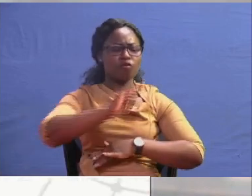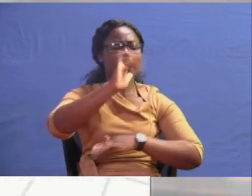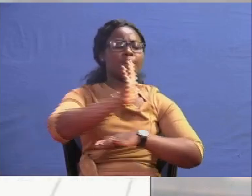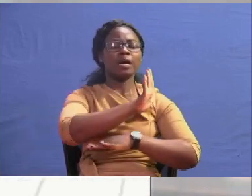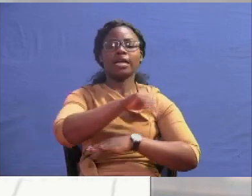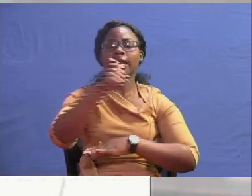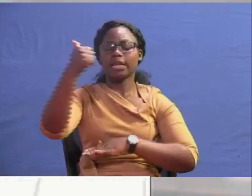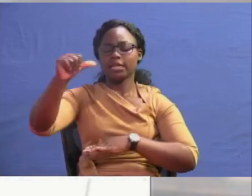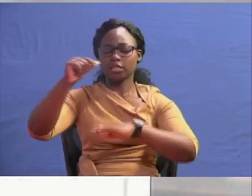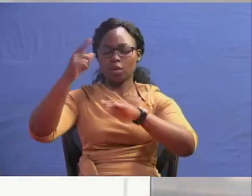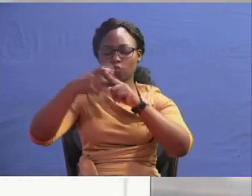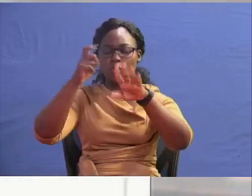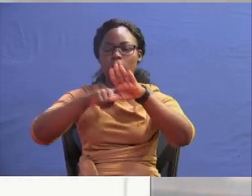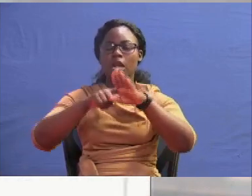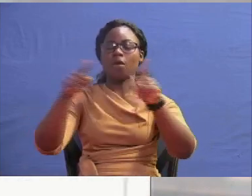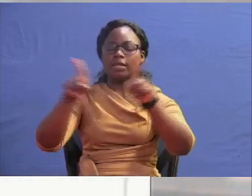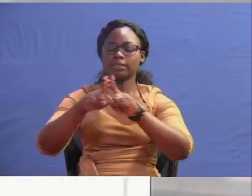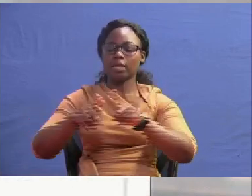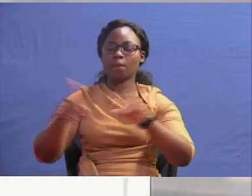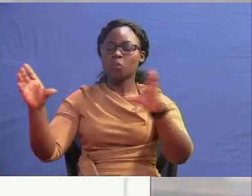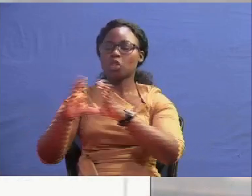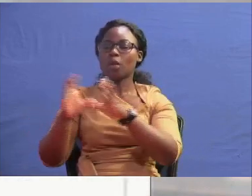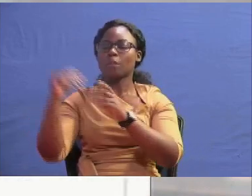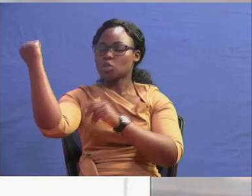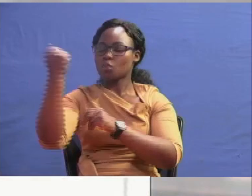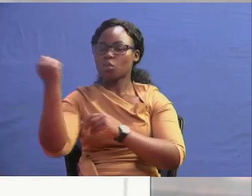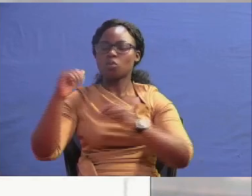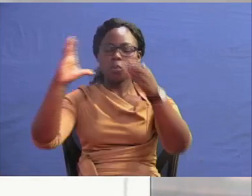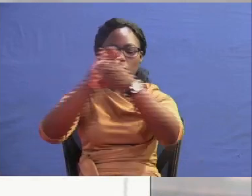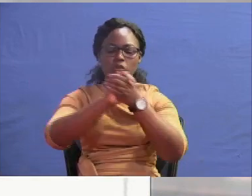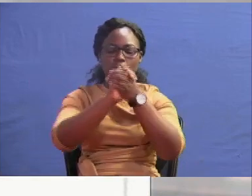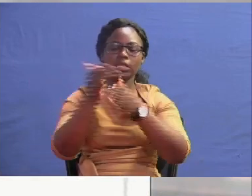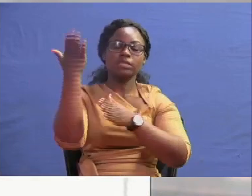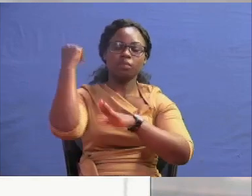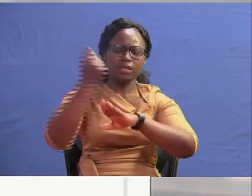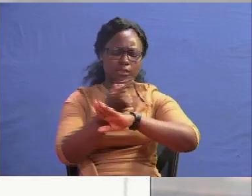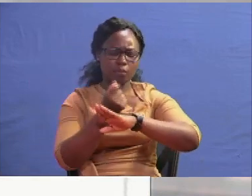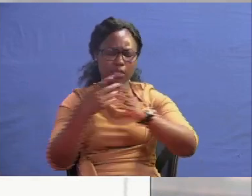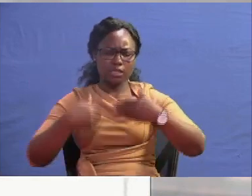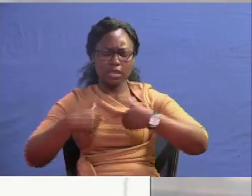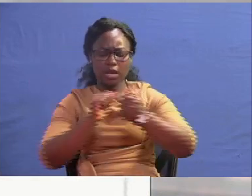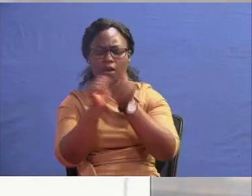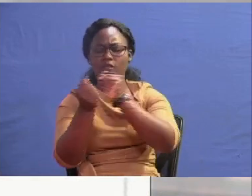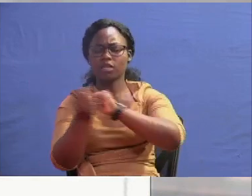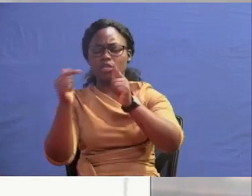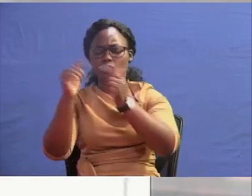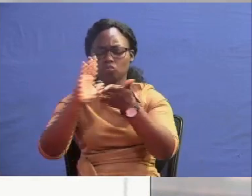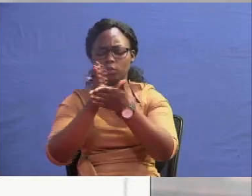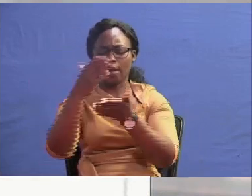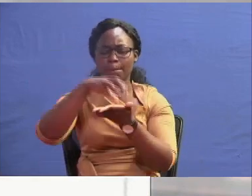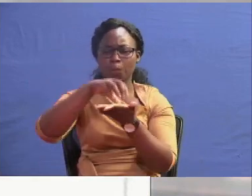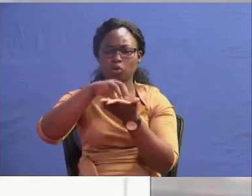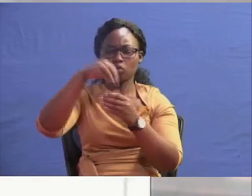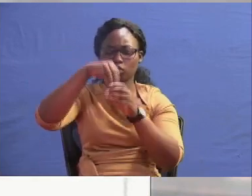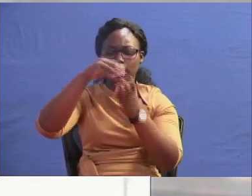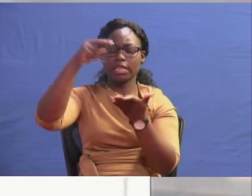now. Party politics is also going on. Jubilee, just minutes ago, effected changes to some positions within